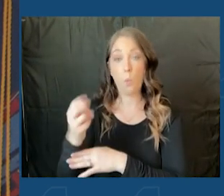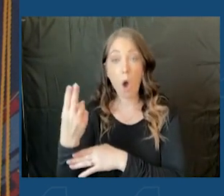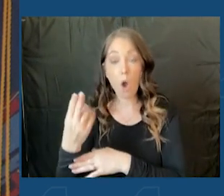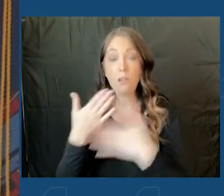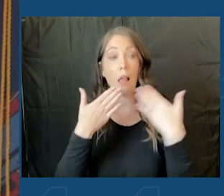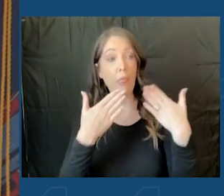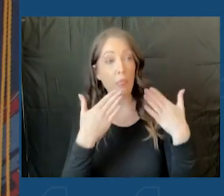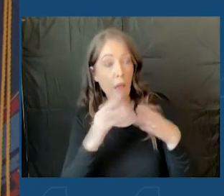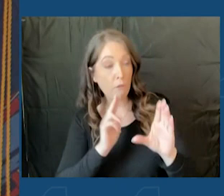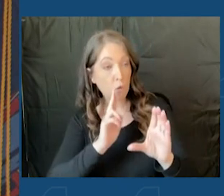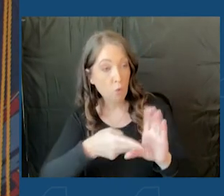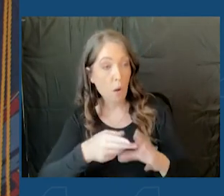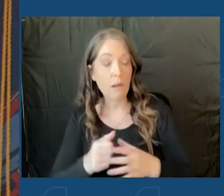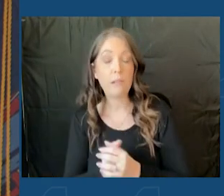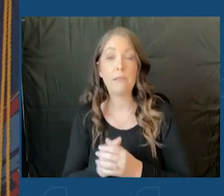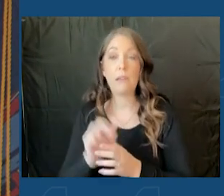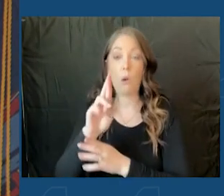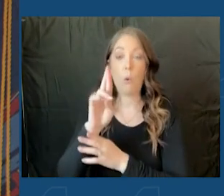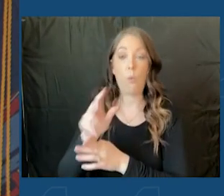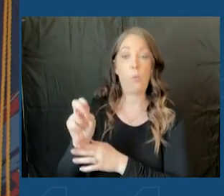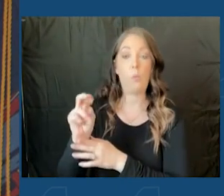County Executive, Ryan McMahon.